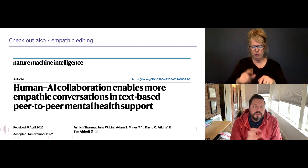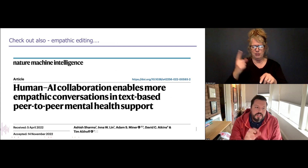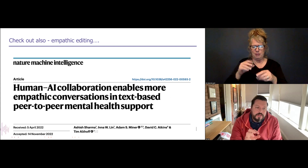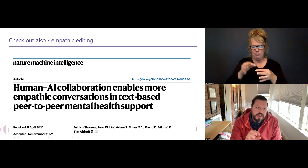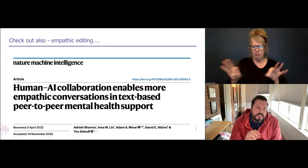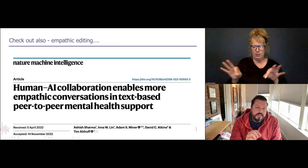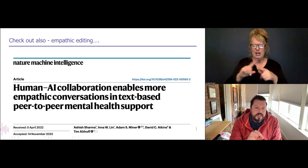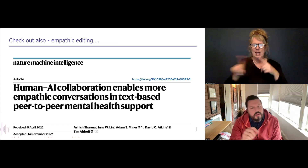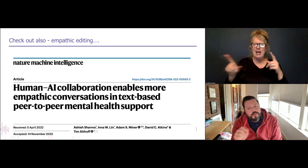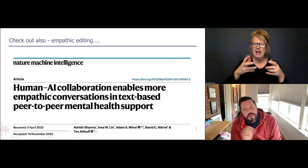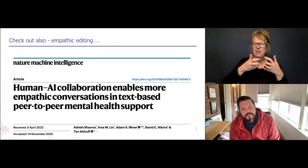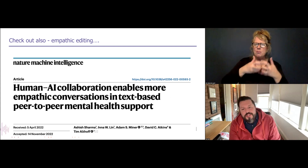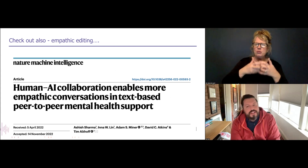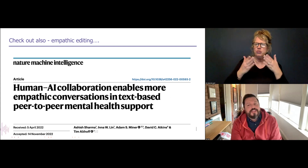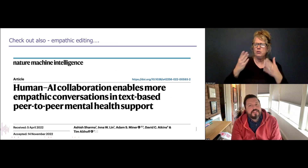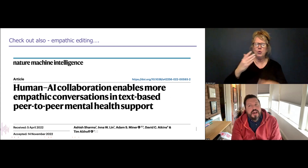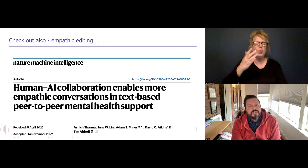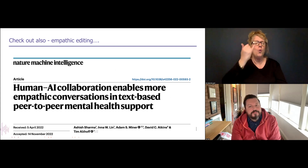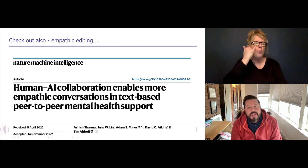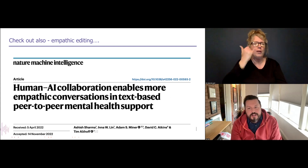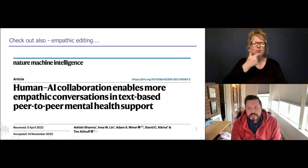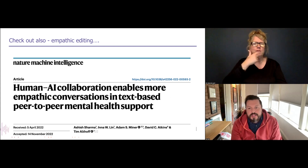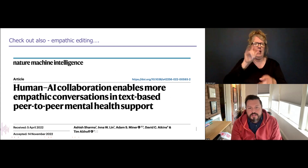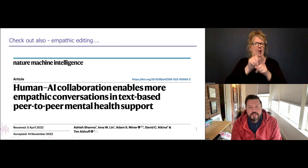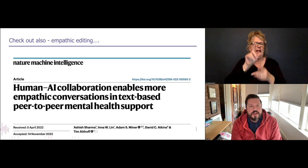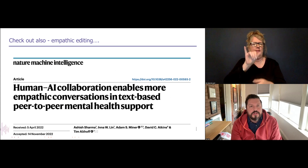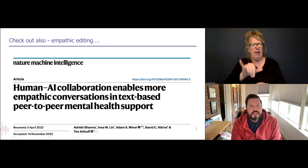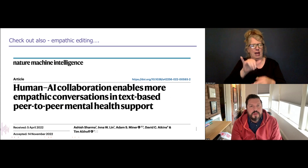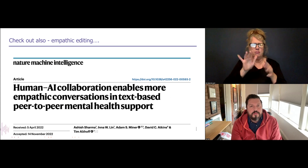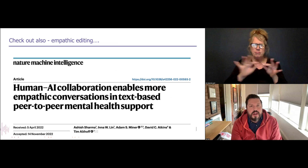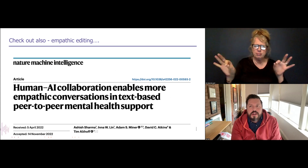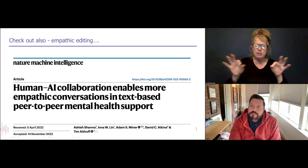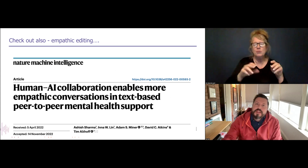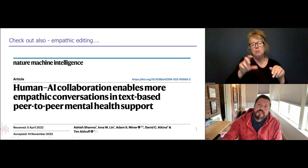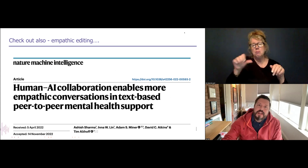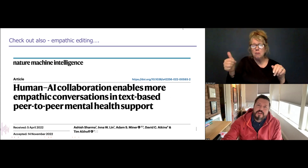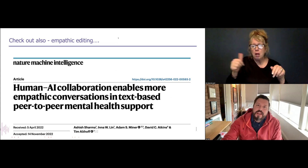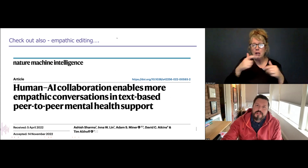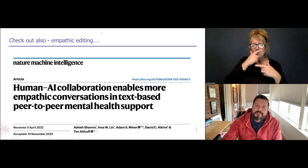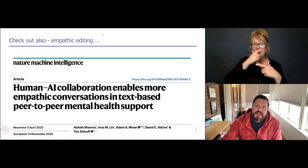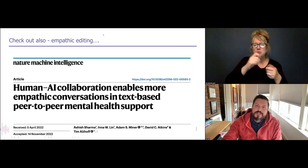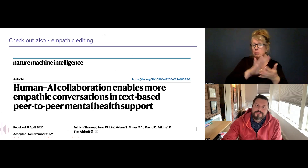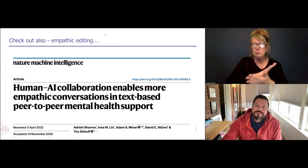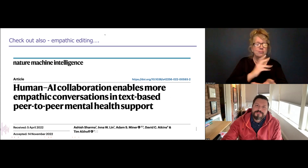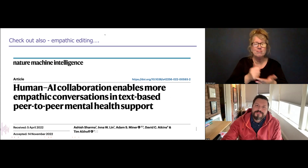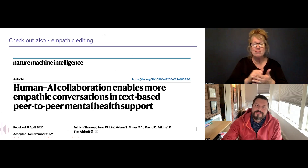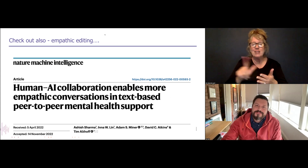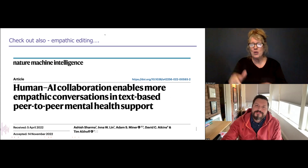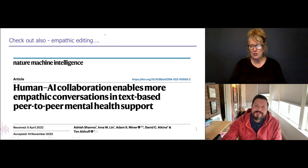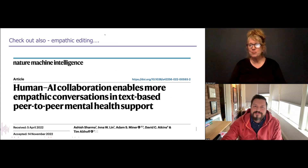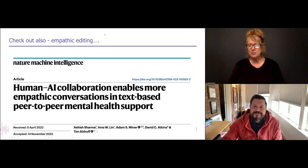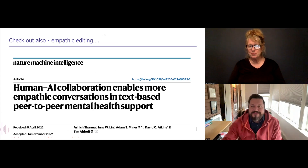but the machine learning suggests, oh, well, what if you said it like that? It's another interesting paper out there. That's all I got. Thanks.